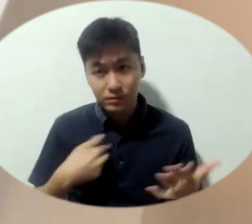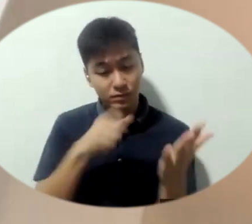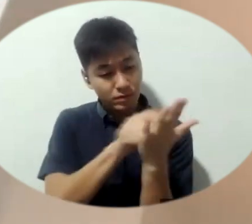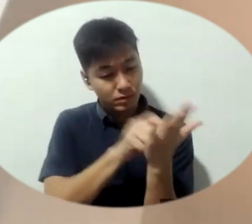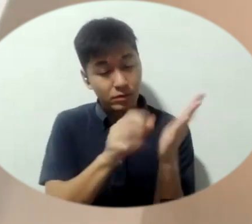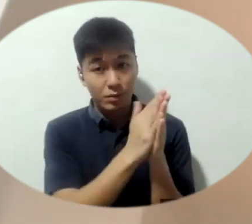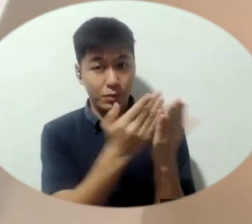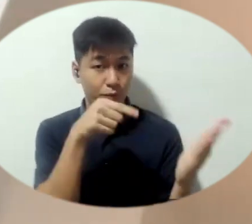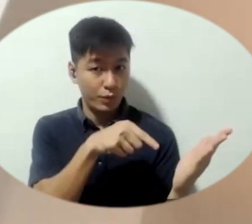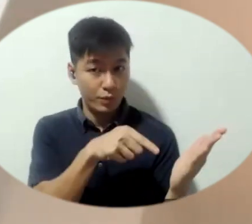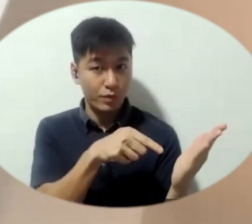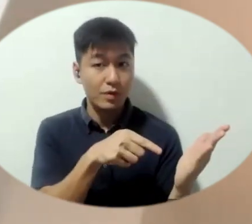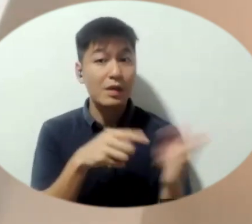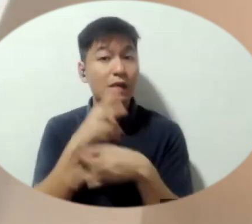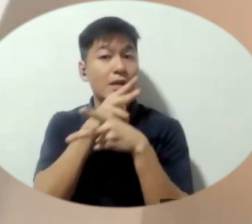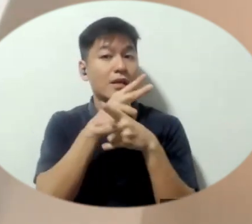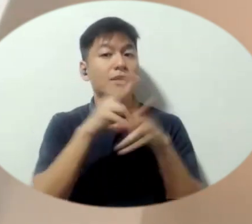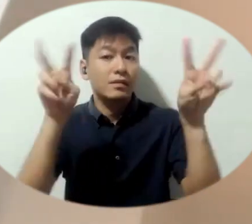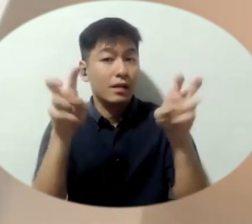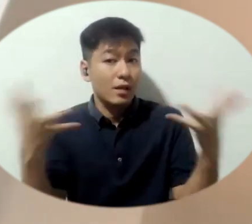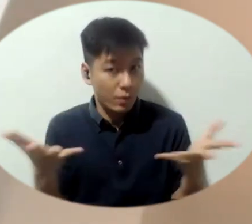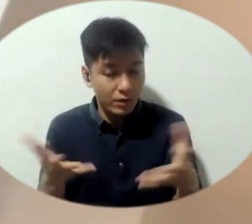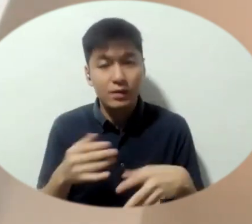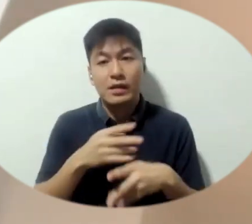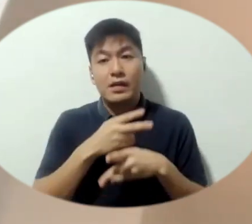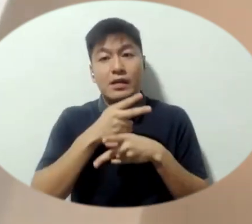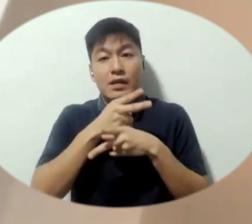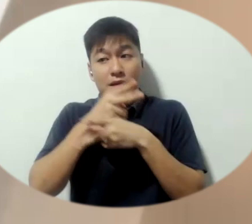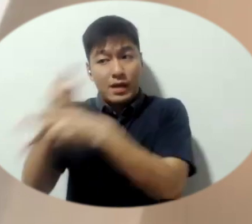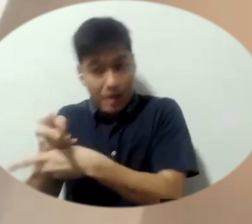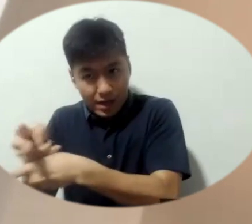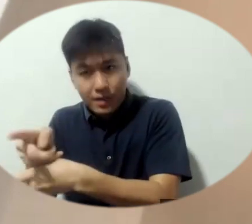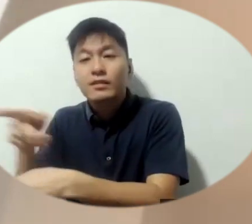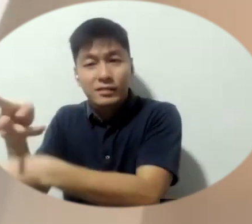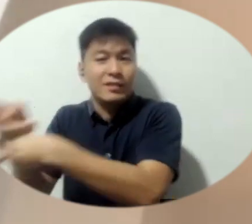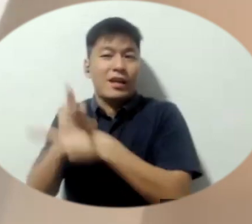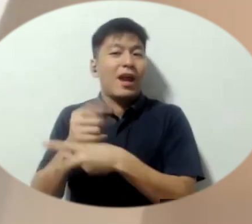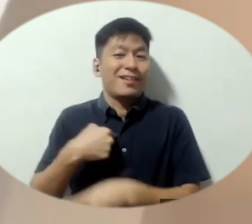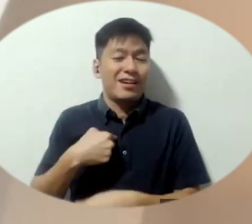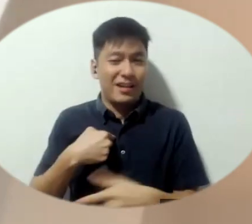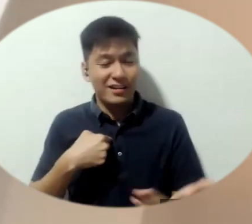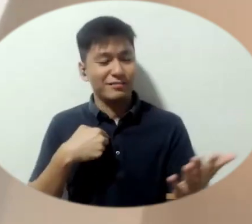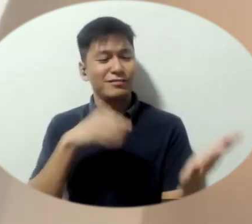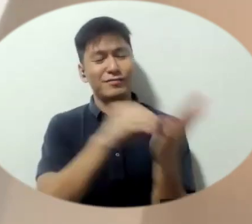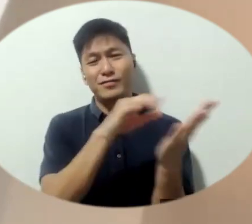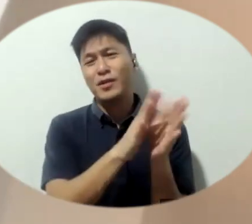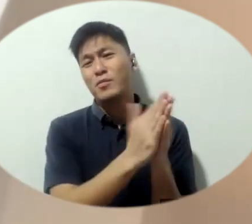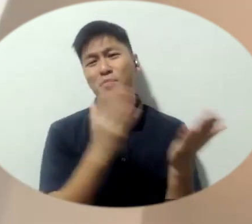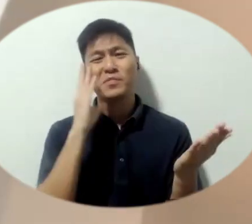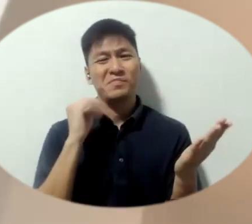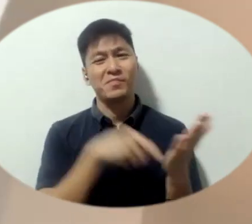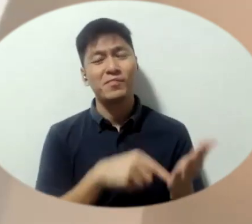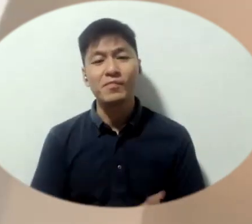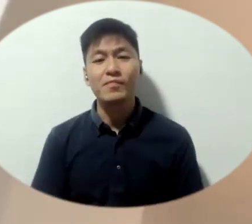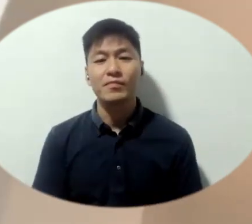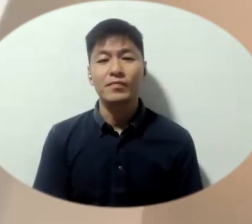For. Because it was beautiful to see in the Walking the Talk for Dementia, for example, when one participant living with